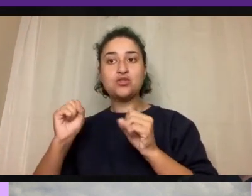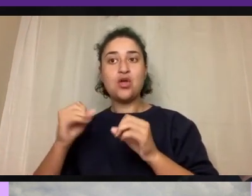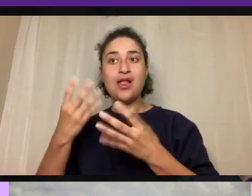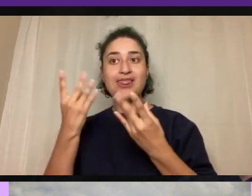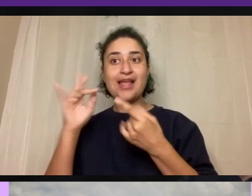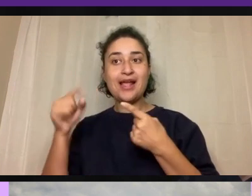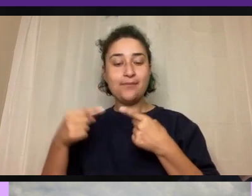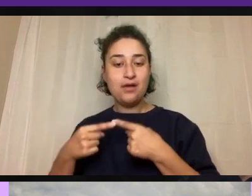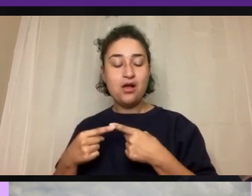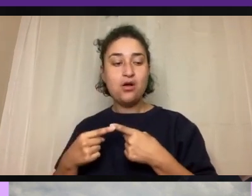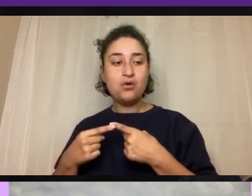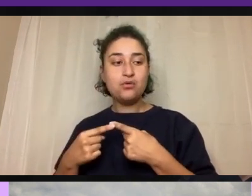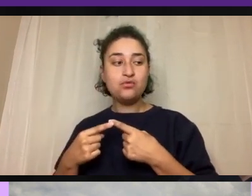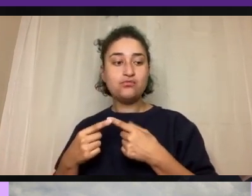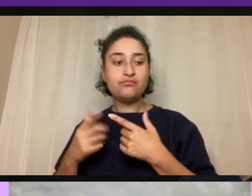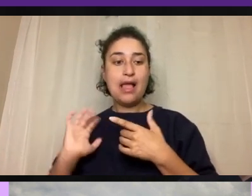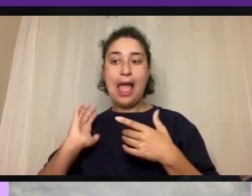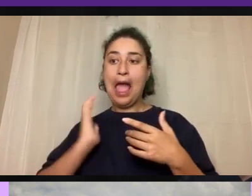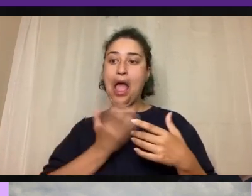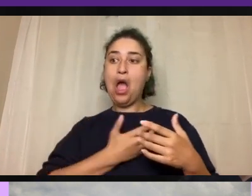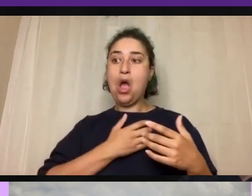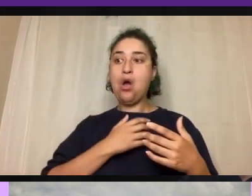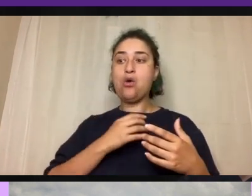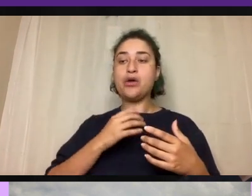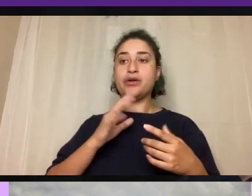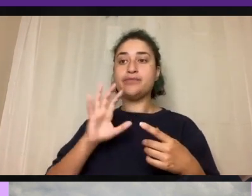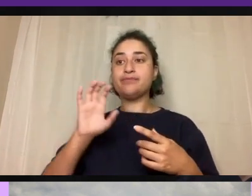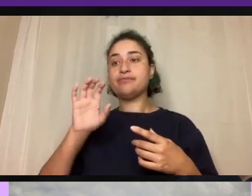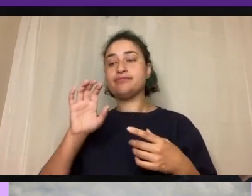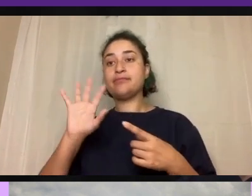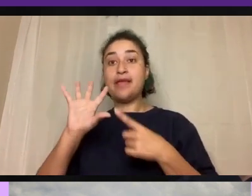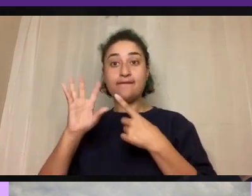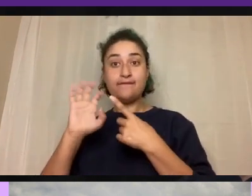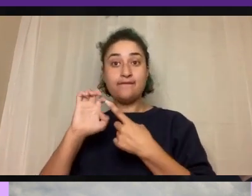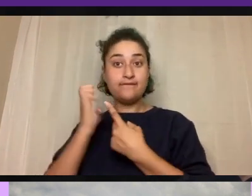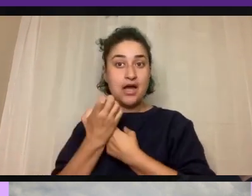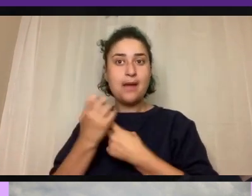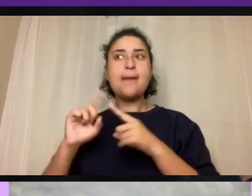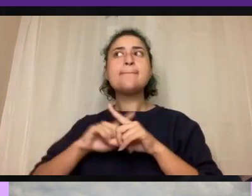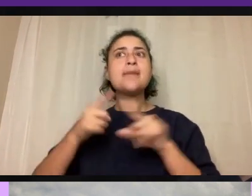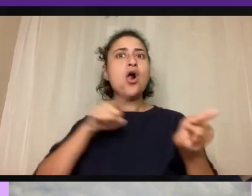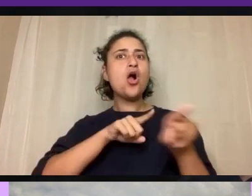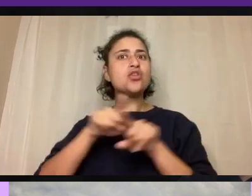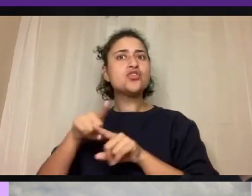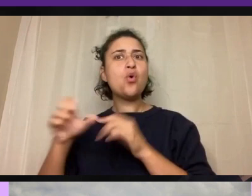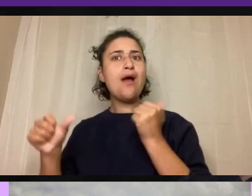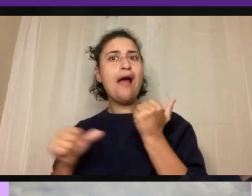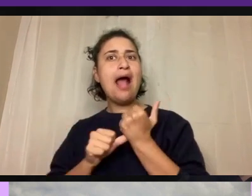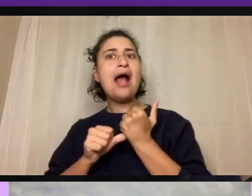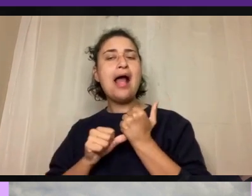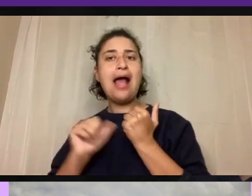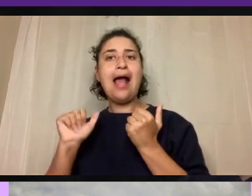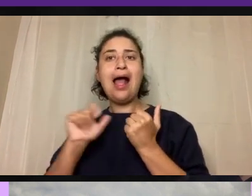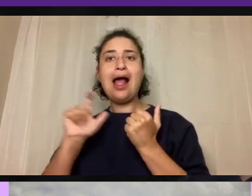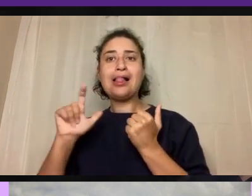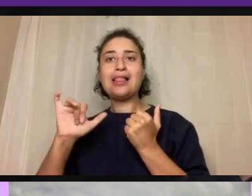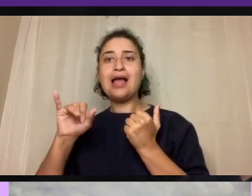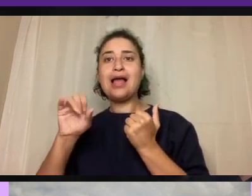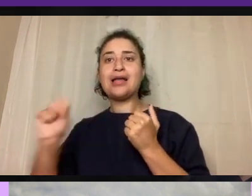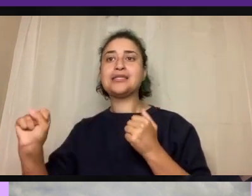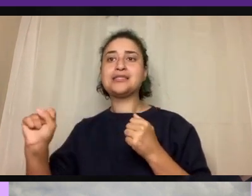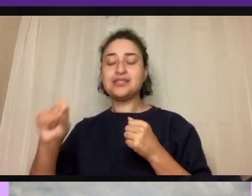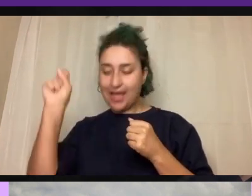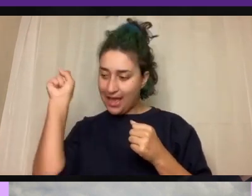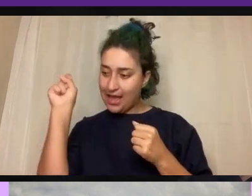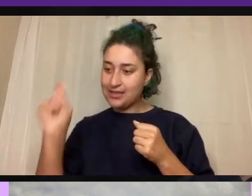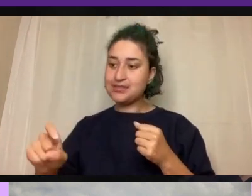our ecosystems, but also allies, right? there has to be solidarity. There has